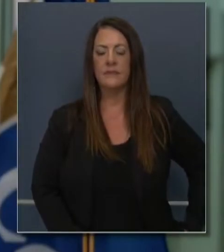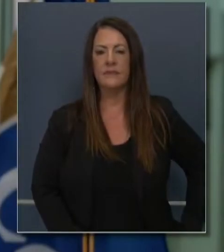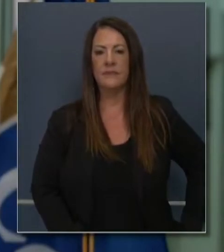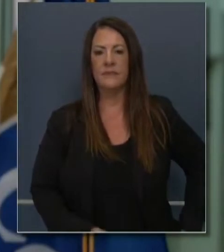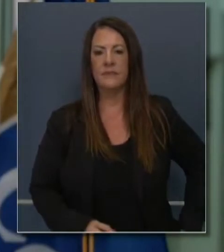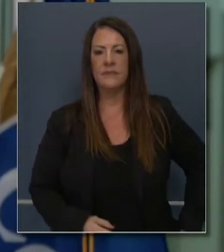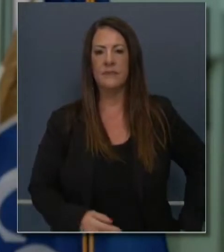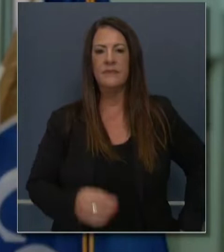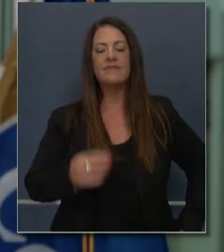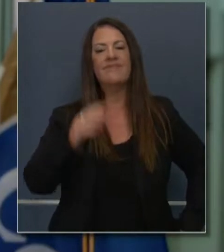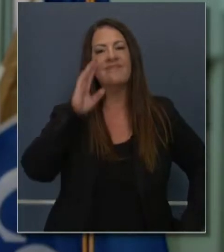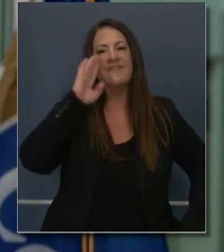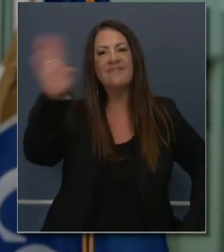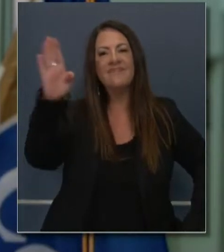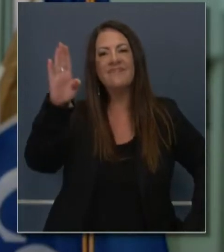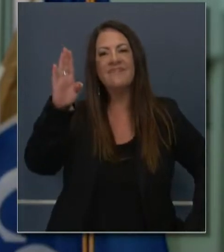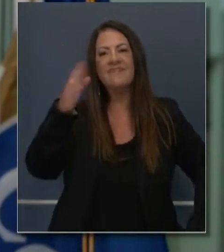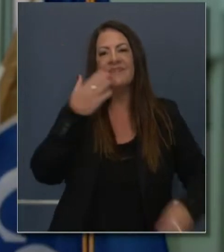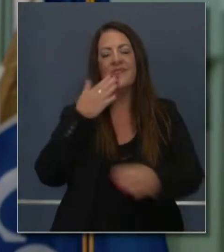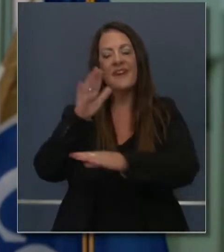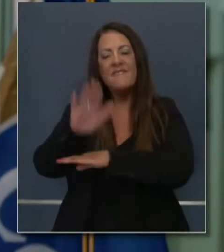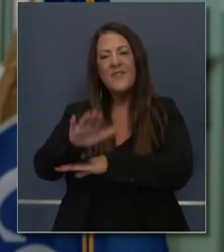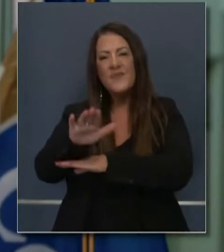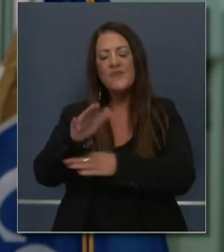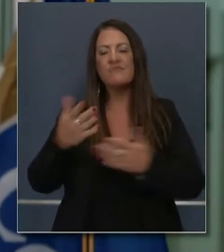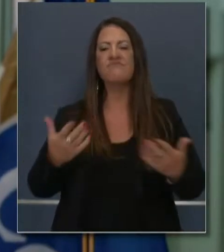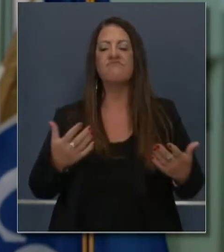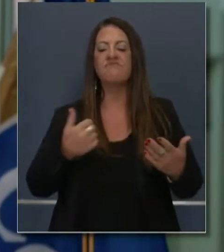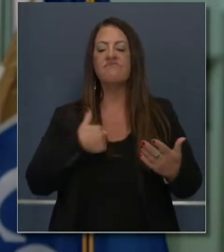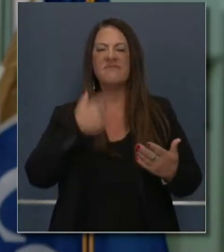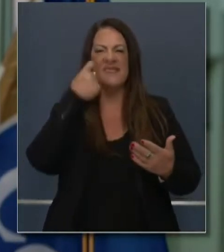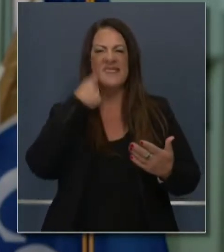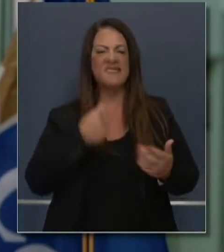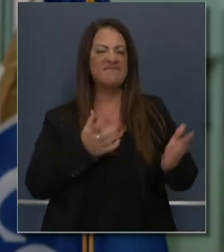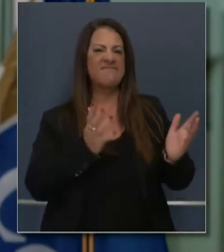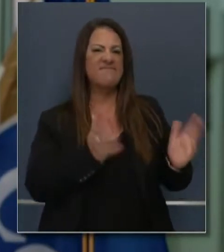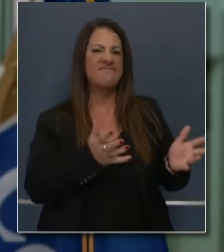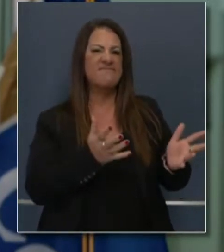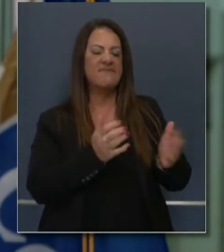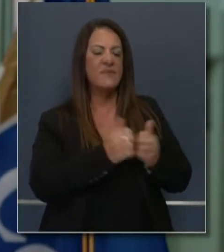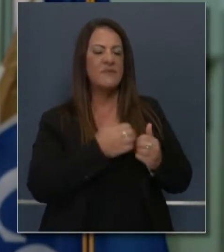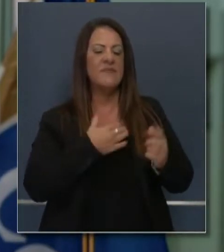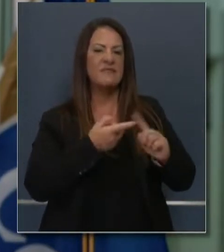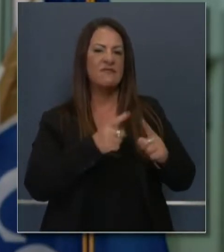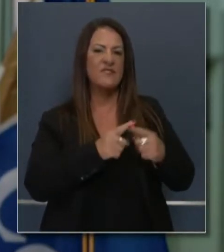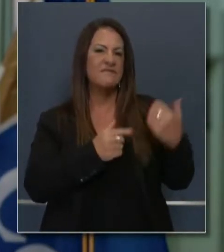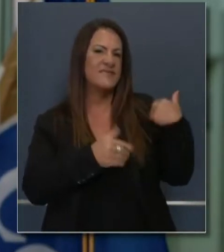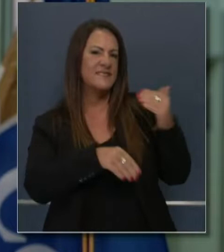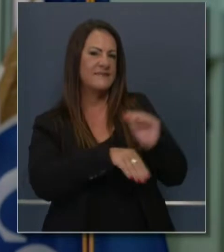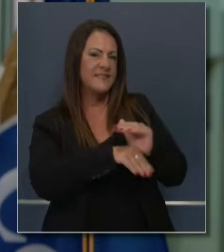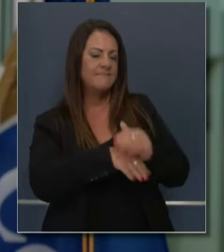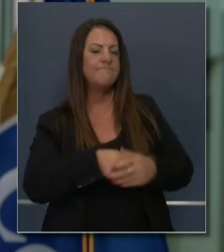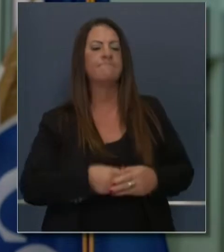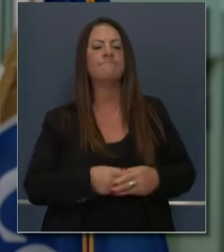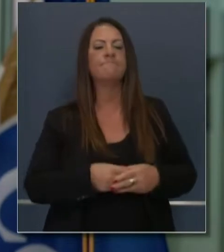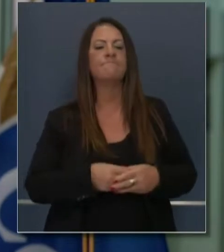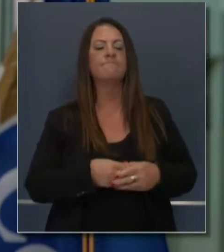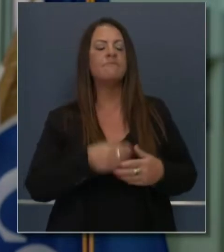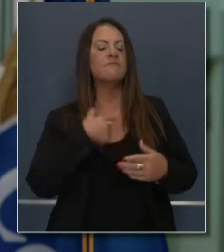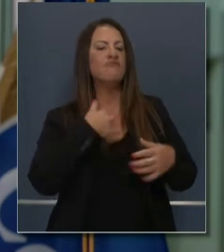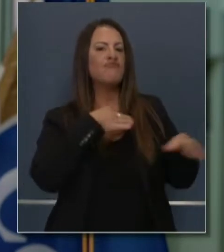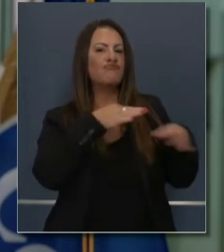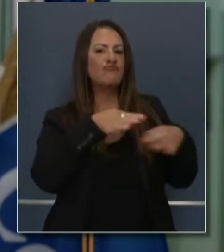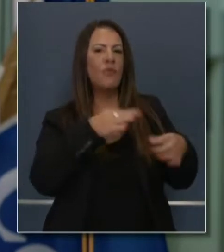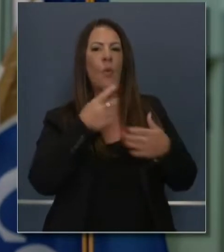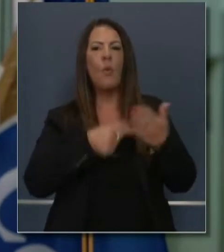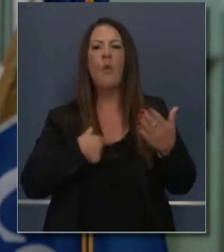Well, good afternoon. So I was having a casual conversation with a friend of mine last night talking about some of the work we're doing on